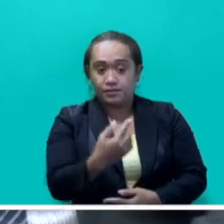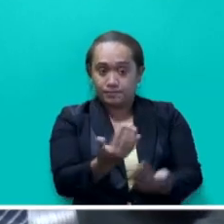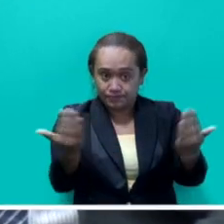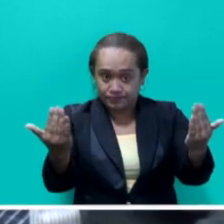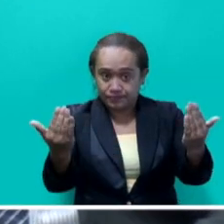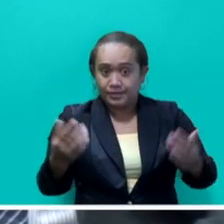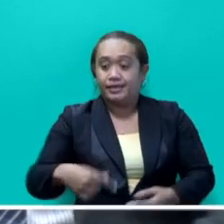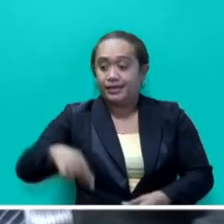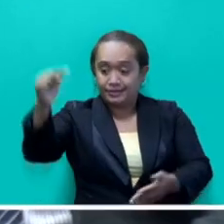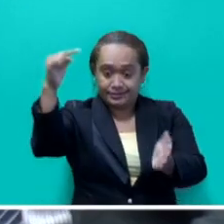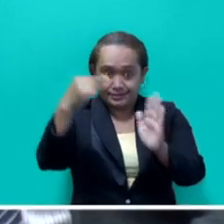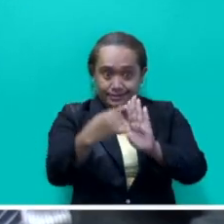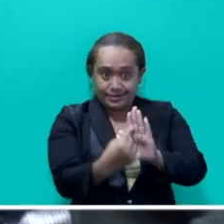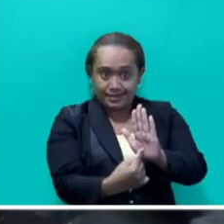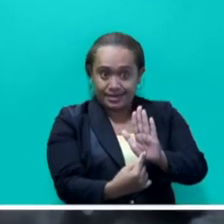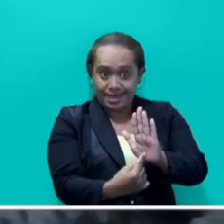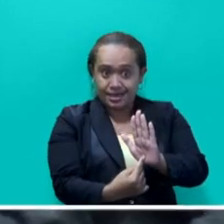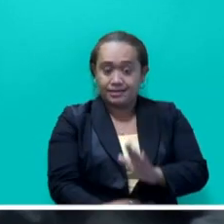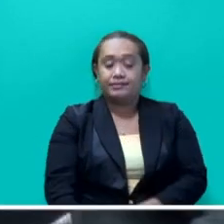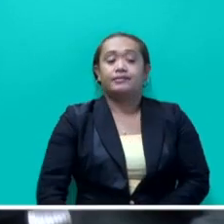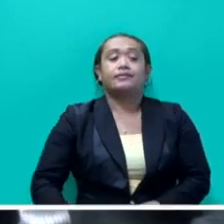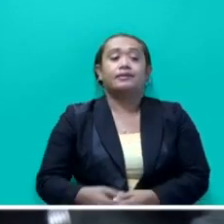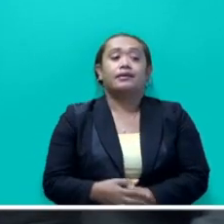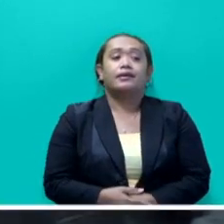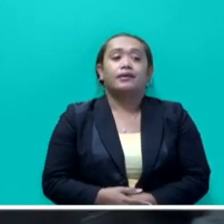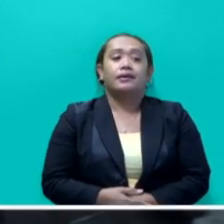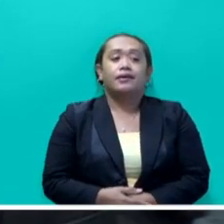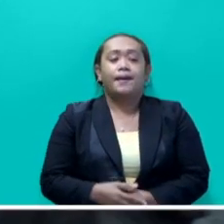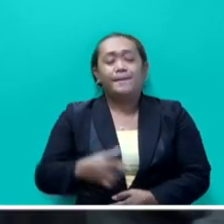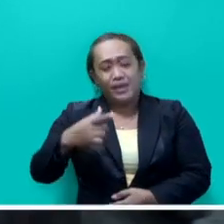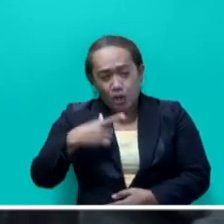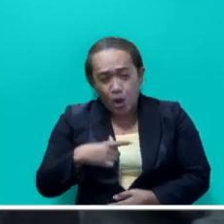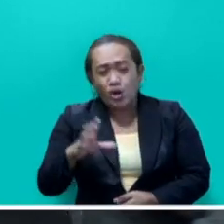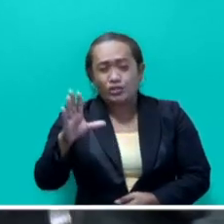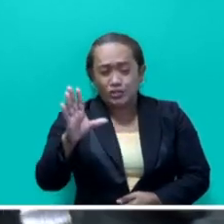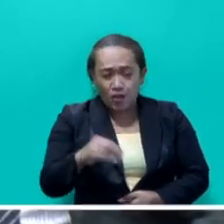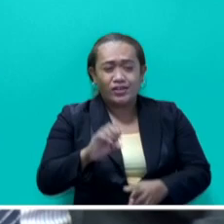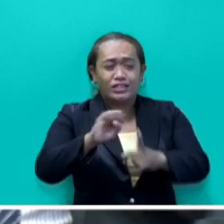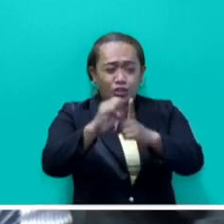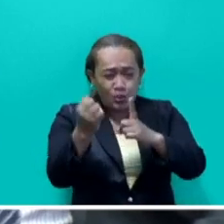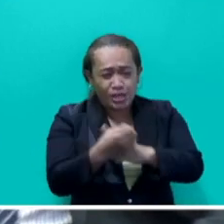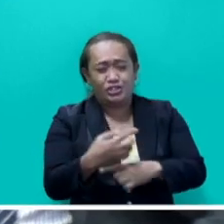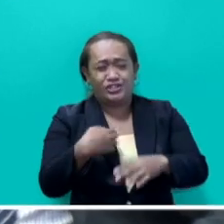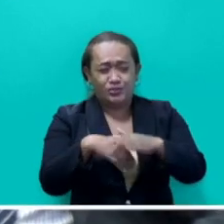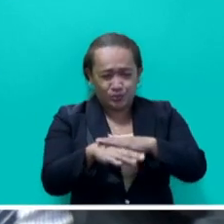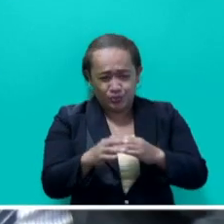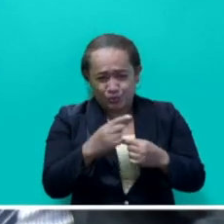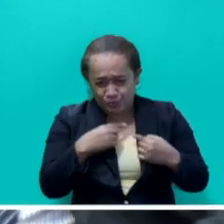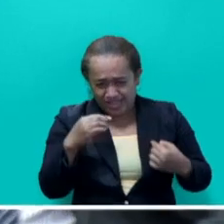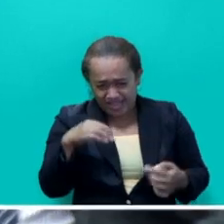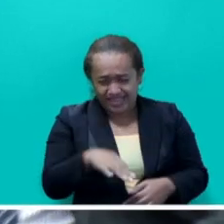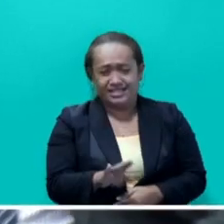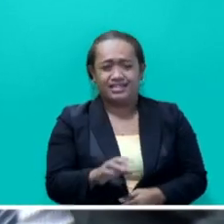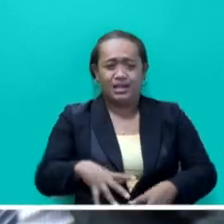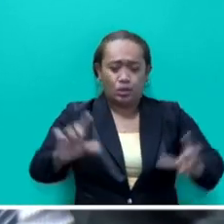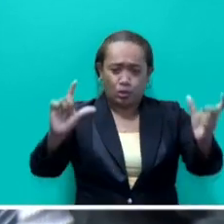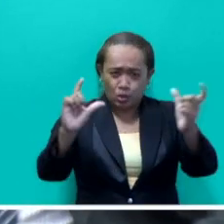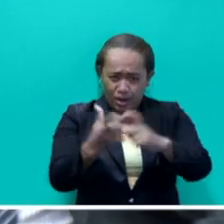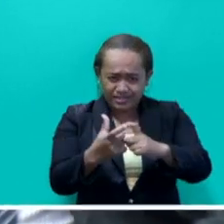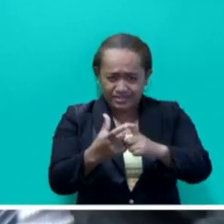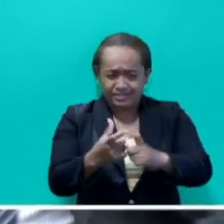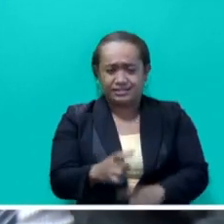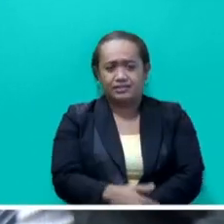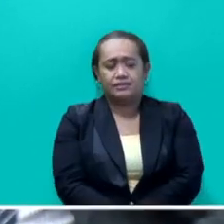It's here as a consequential bill because of the situation that we are in. During crisis, Mr. Speaker,